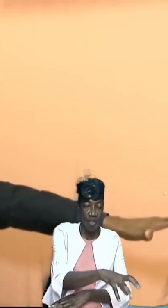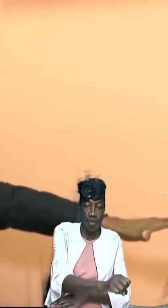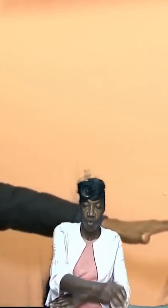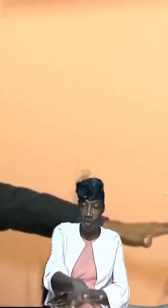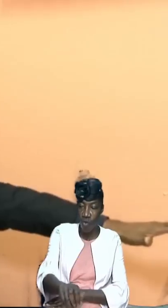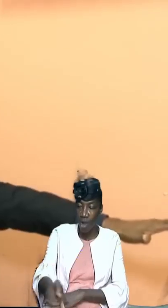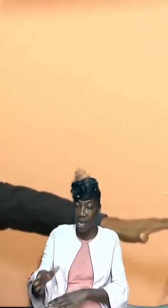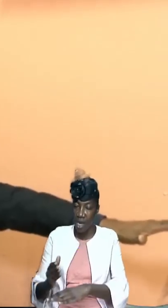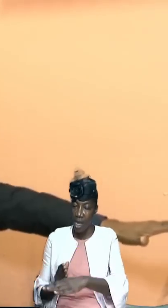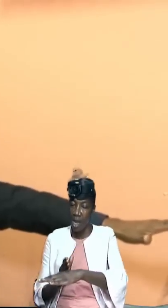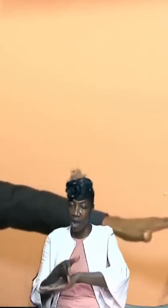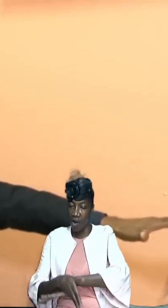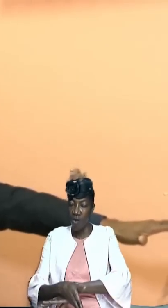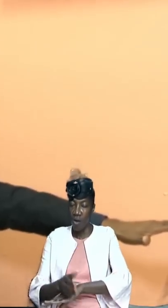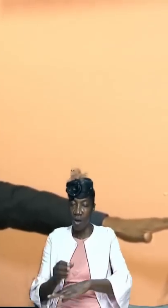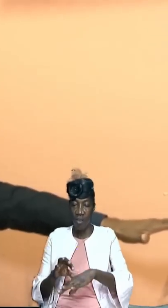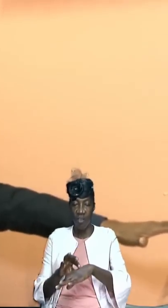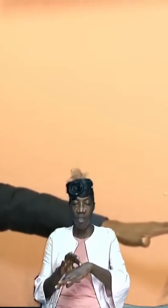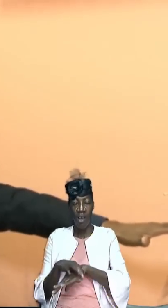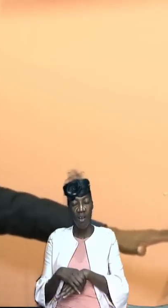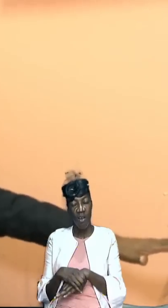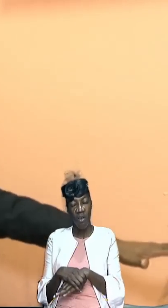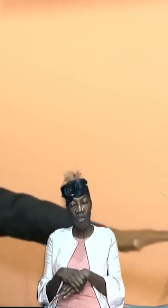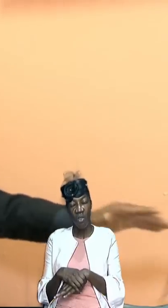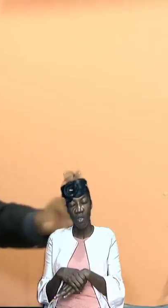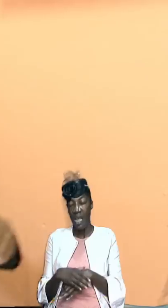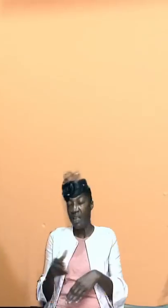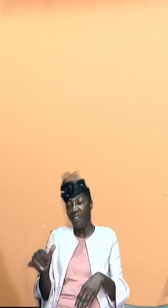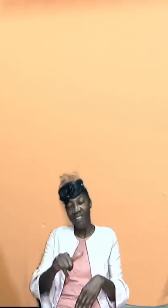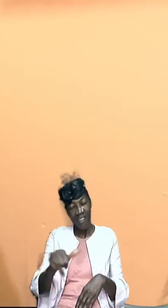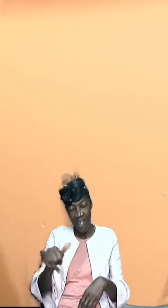it was said in the book of Acts chapter 17.